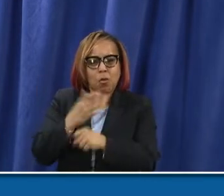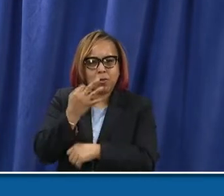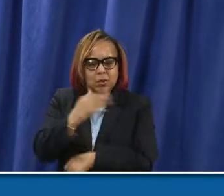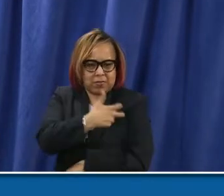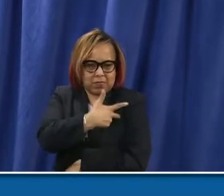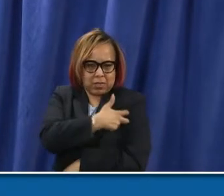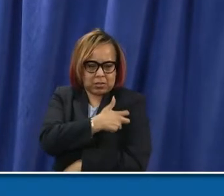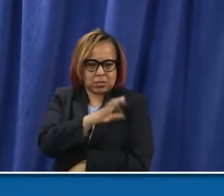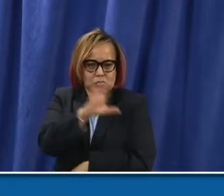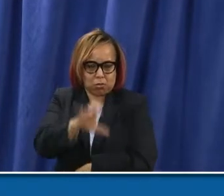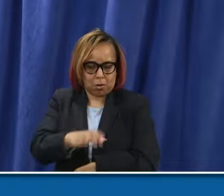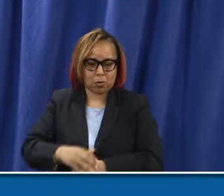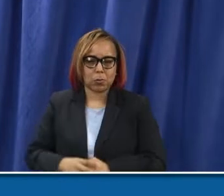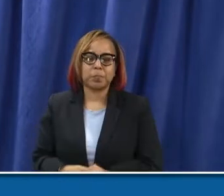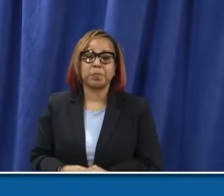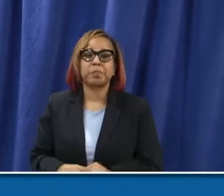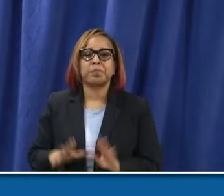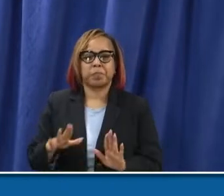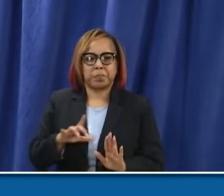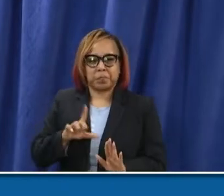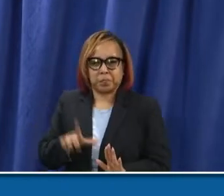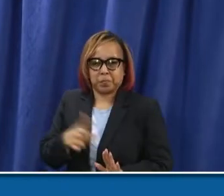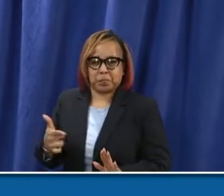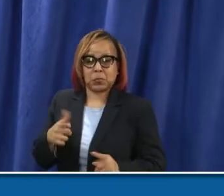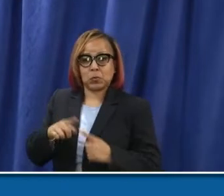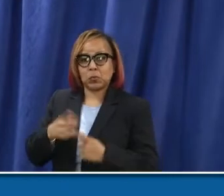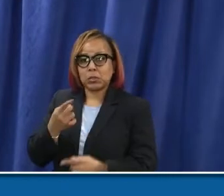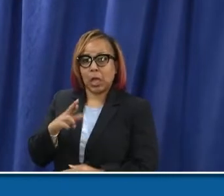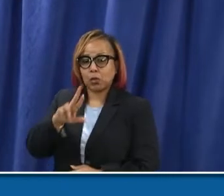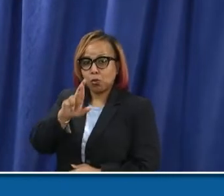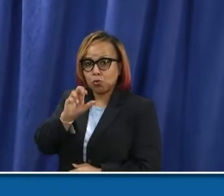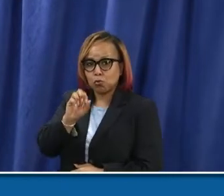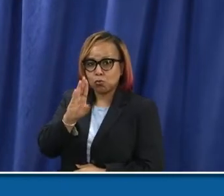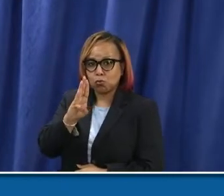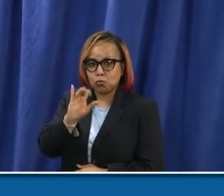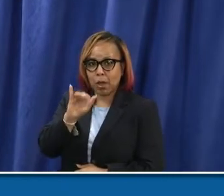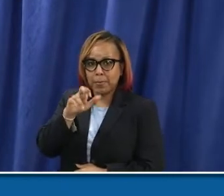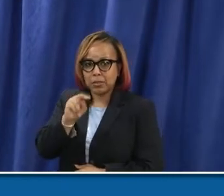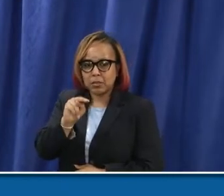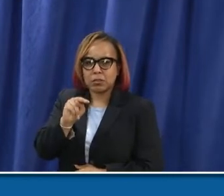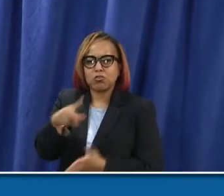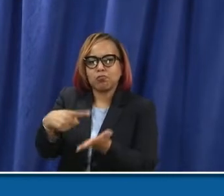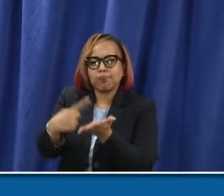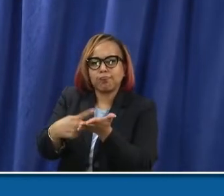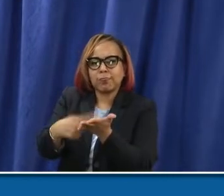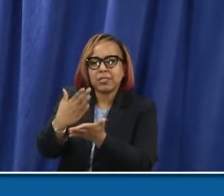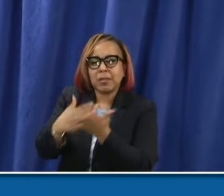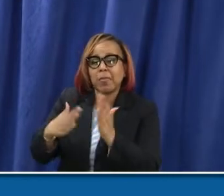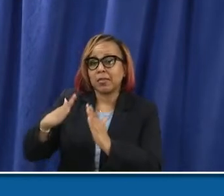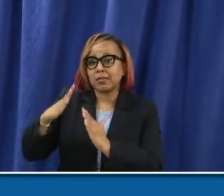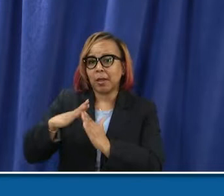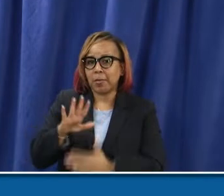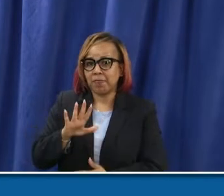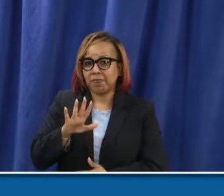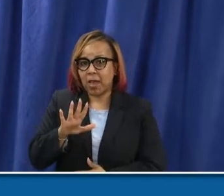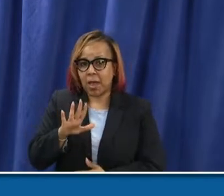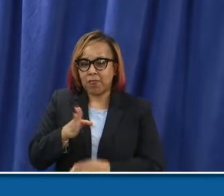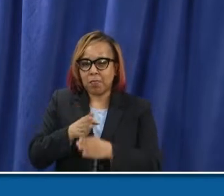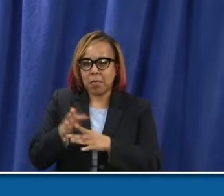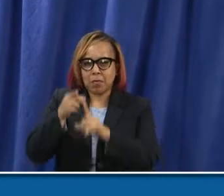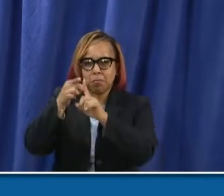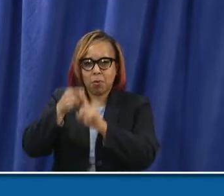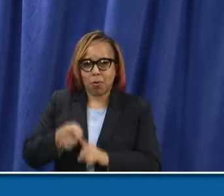Chicago. I'm going to turn it over to Dr. Robinson just to go over some of the top 5 main